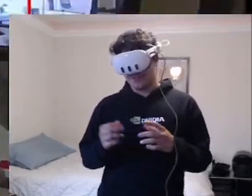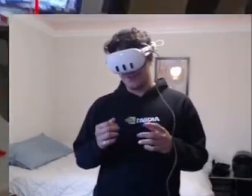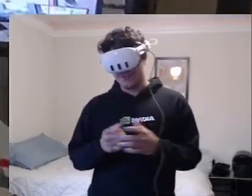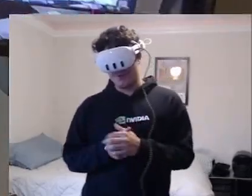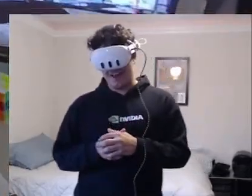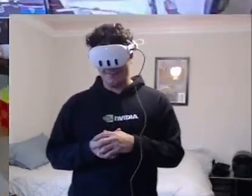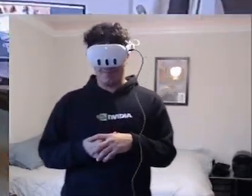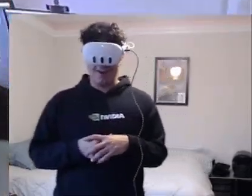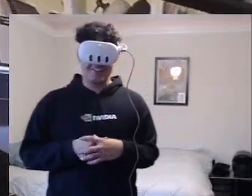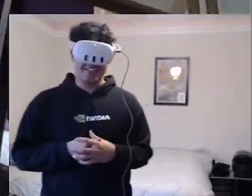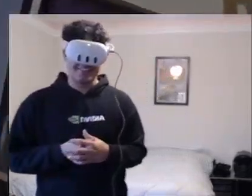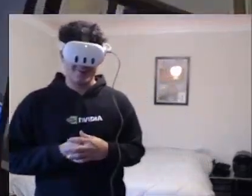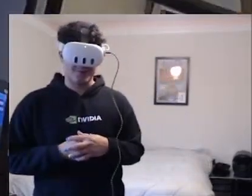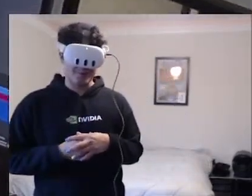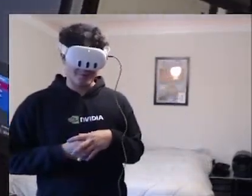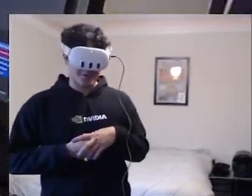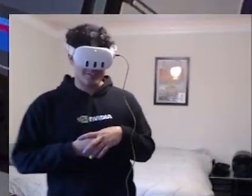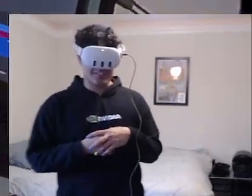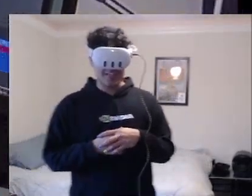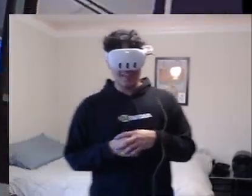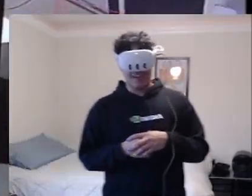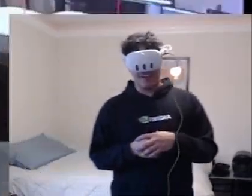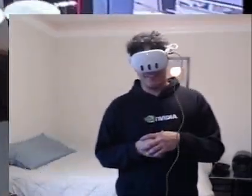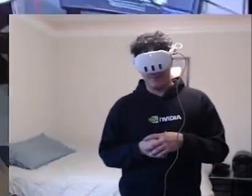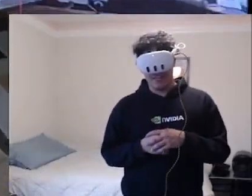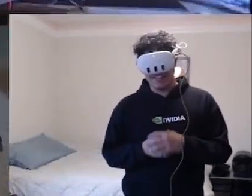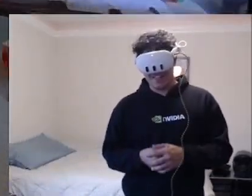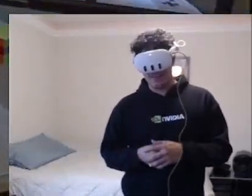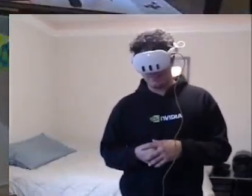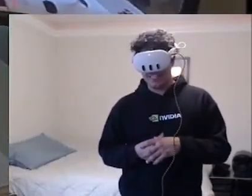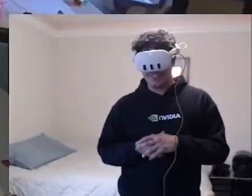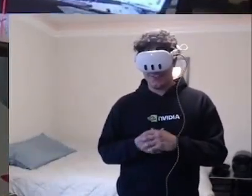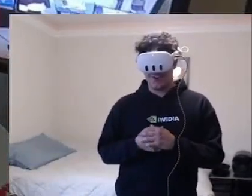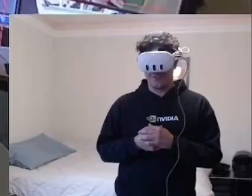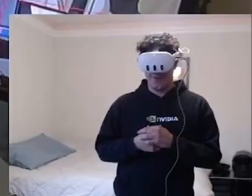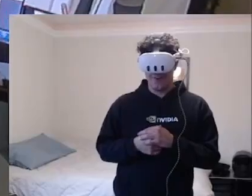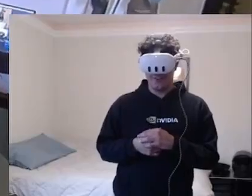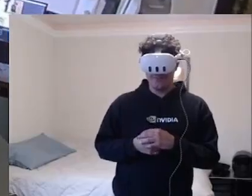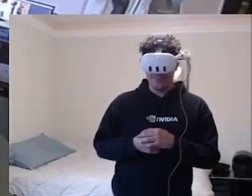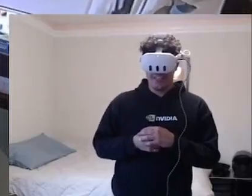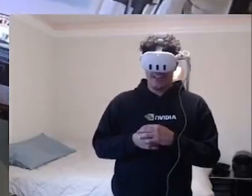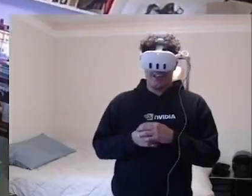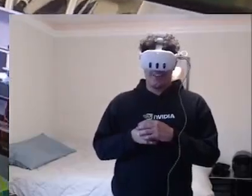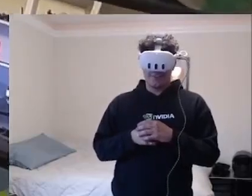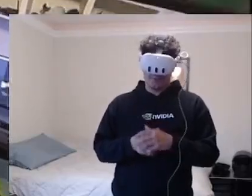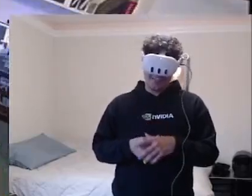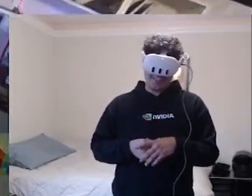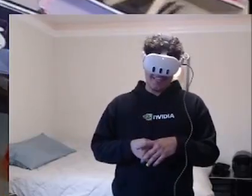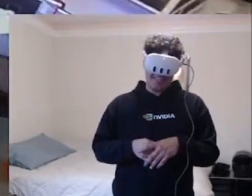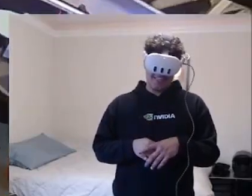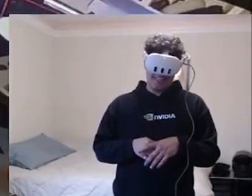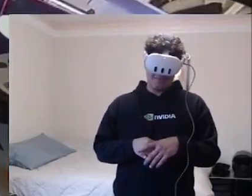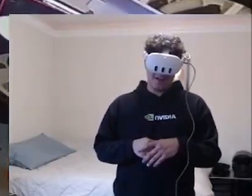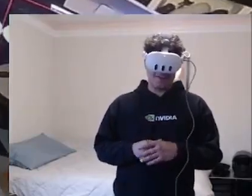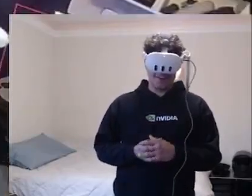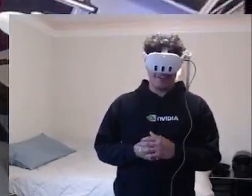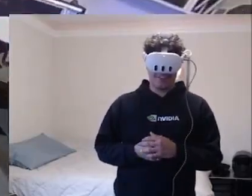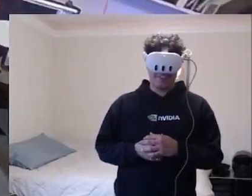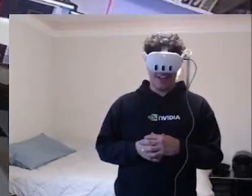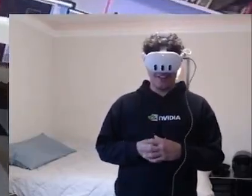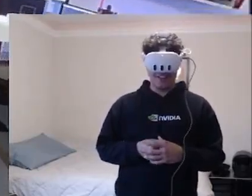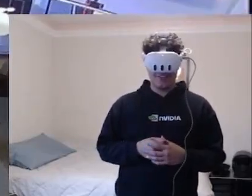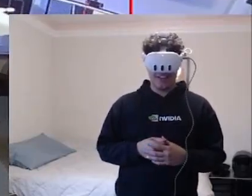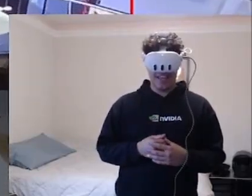we were so proud of the project. So we were stoked that we got second place overall, first place in the